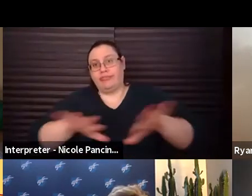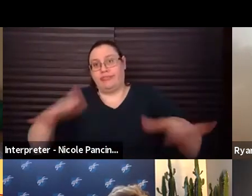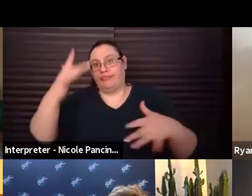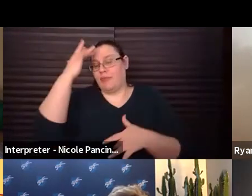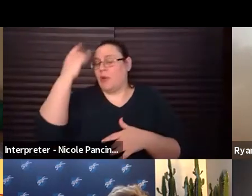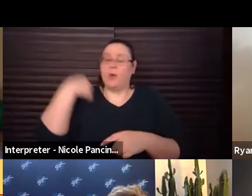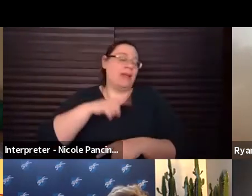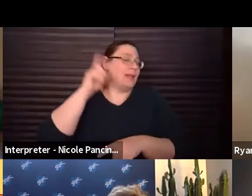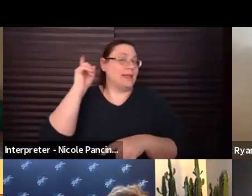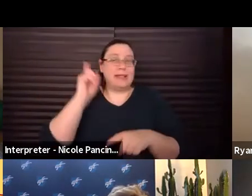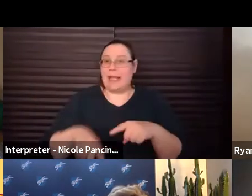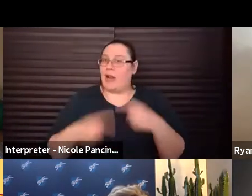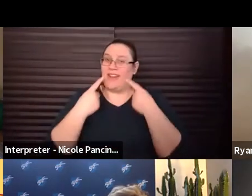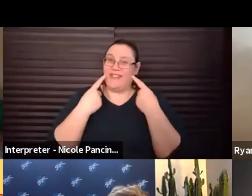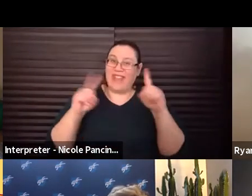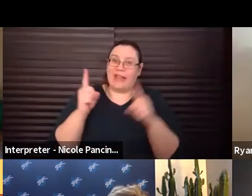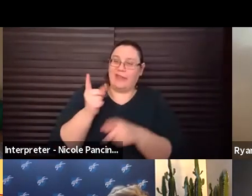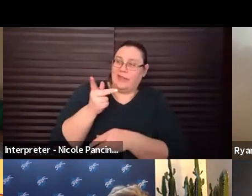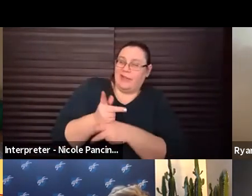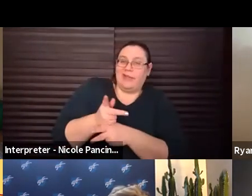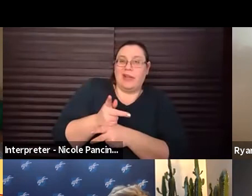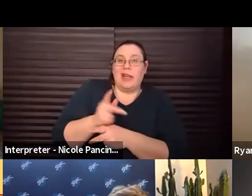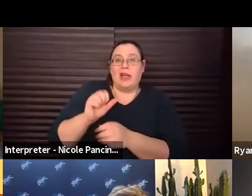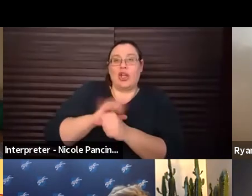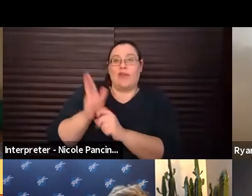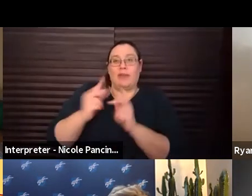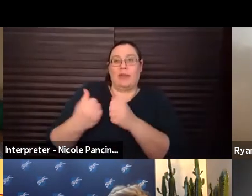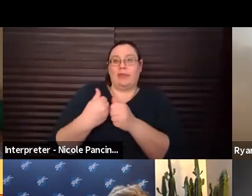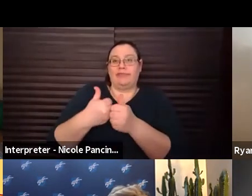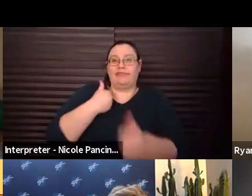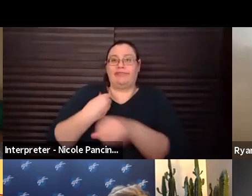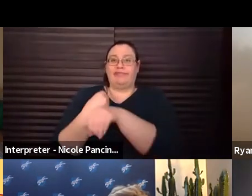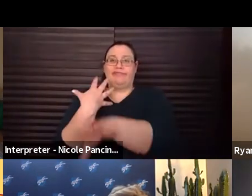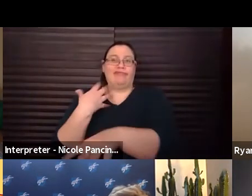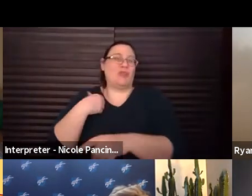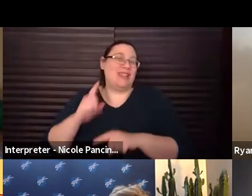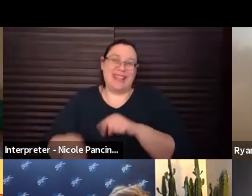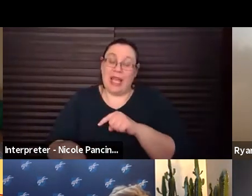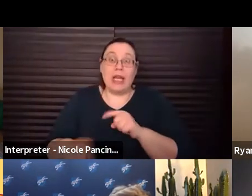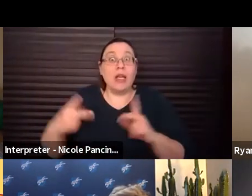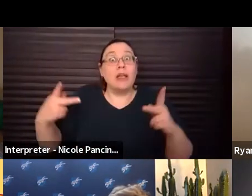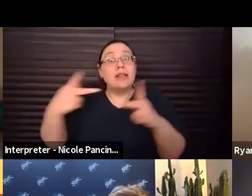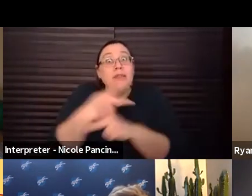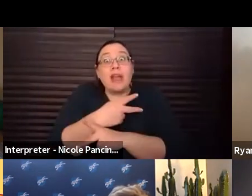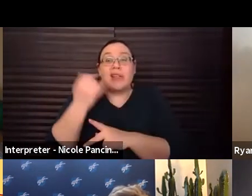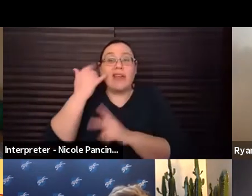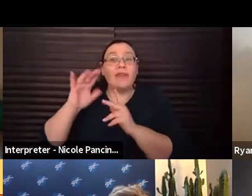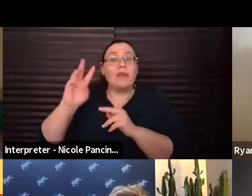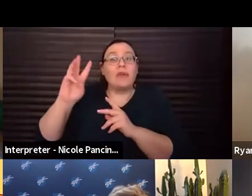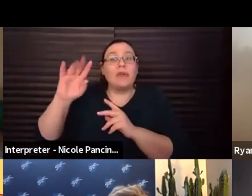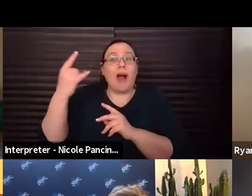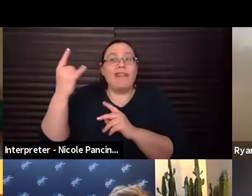can't effectively treat COVID patients remotely. That and especially those without reliable Wi-Fi or